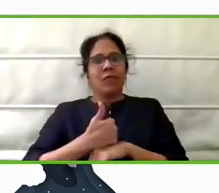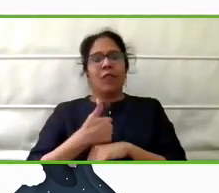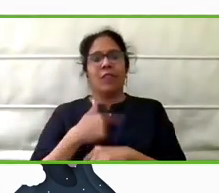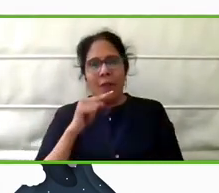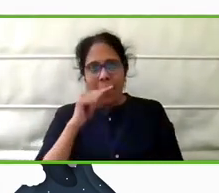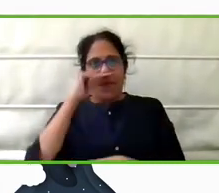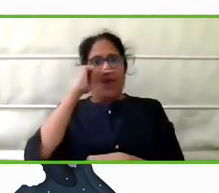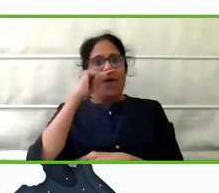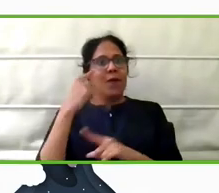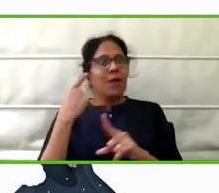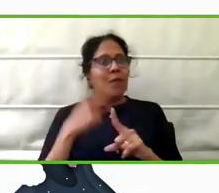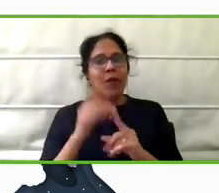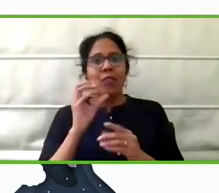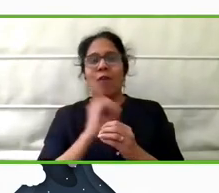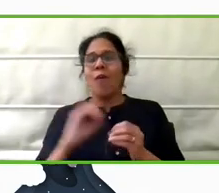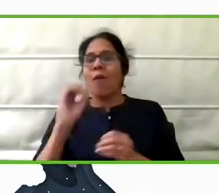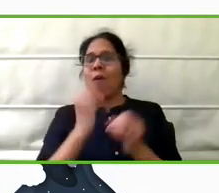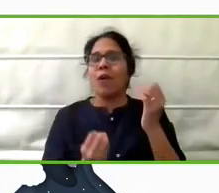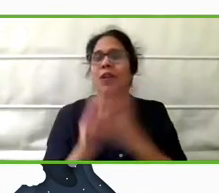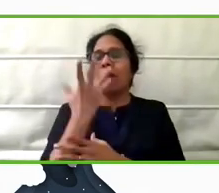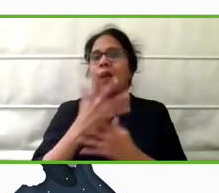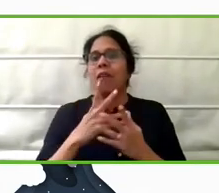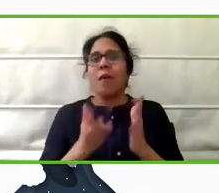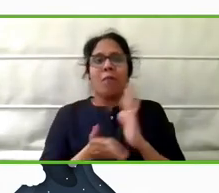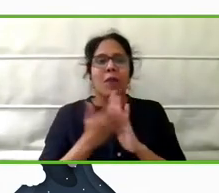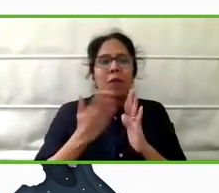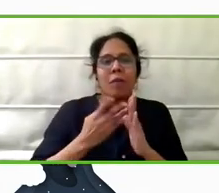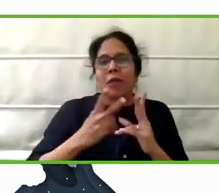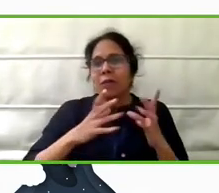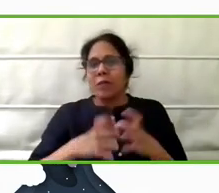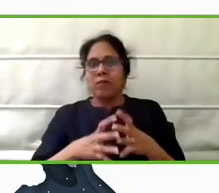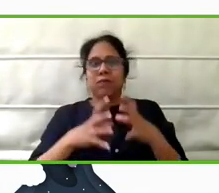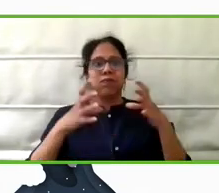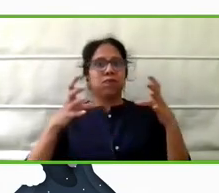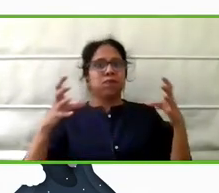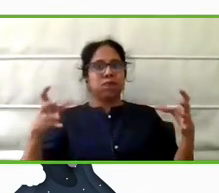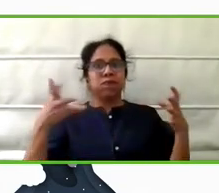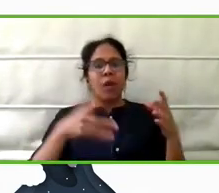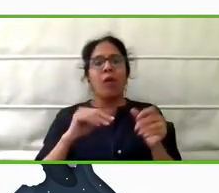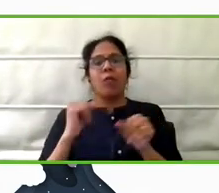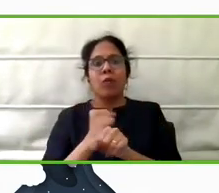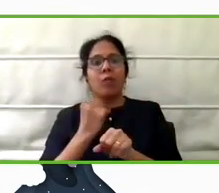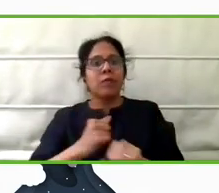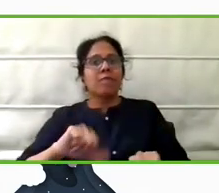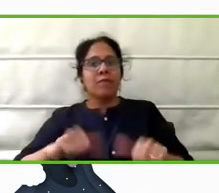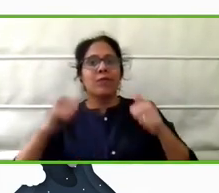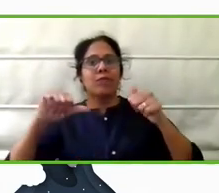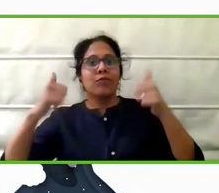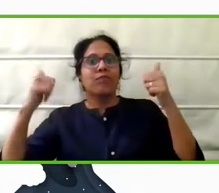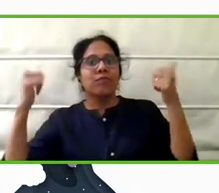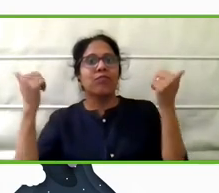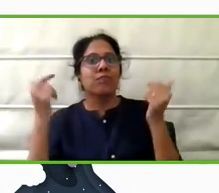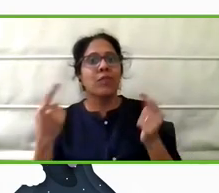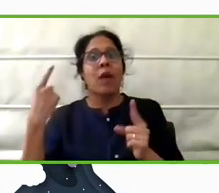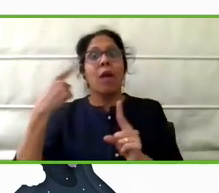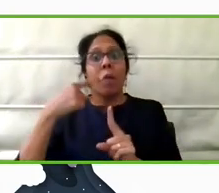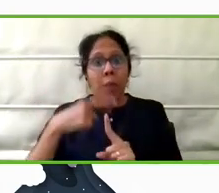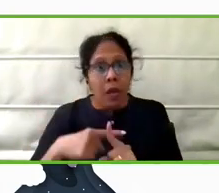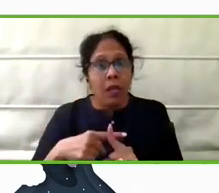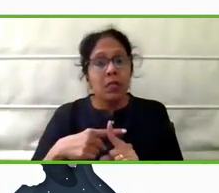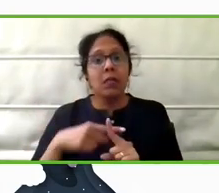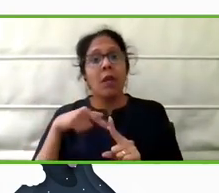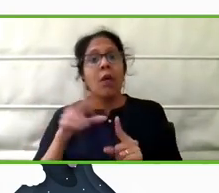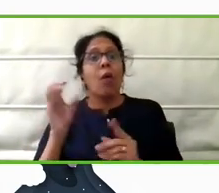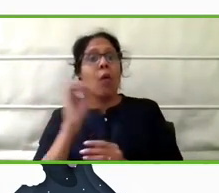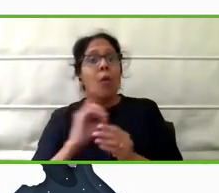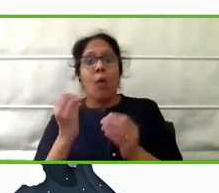the organization that has been built and proud not only for what we've accomplished in terms of performance, but really having built an organization